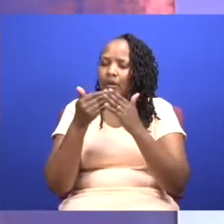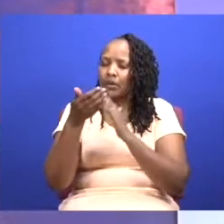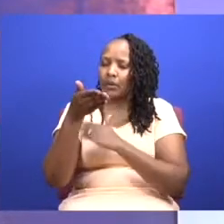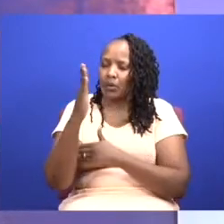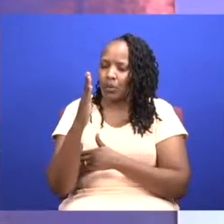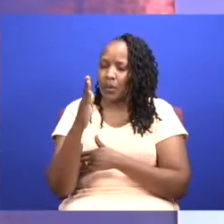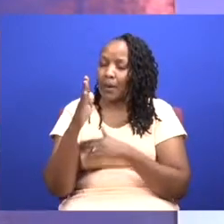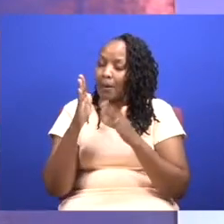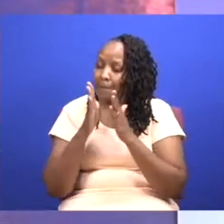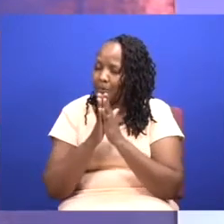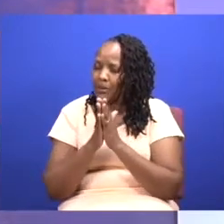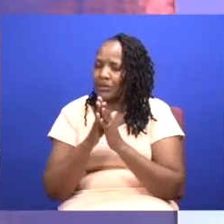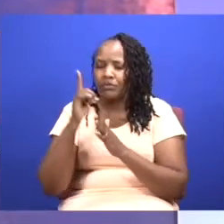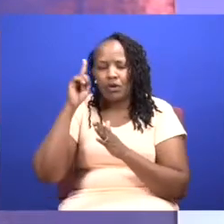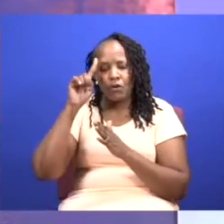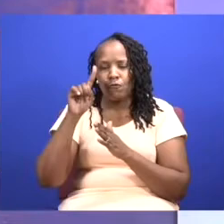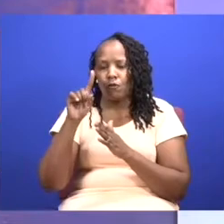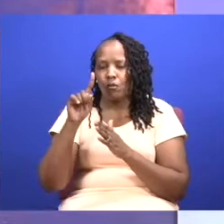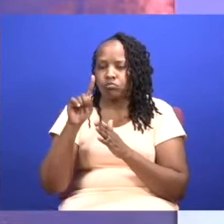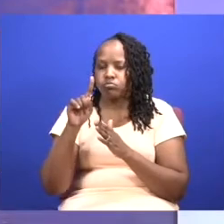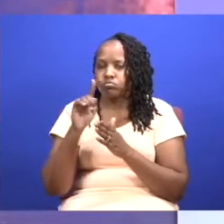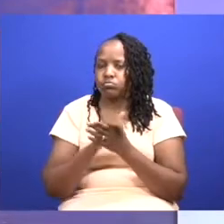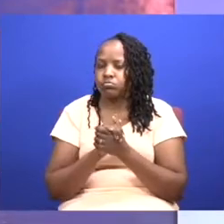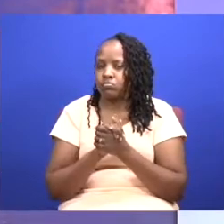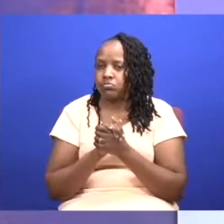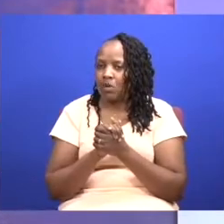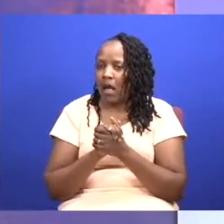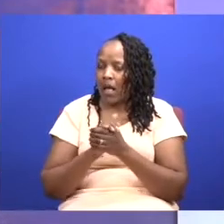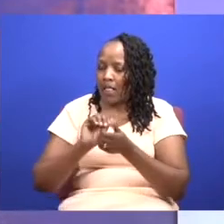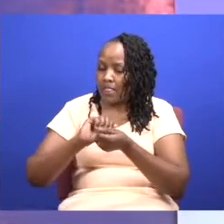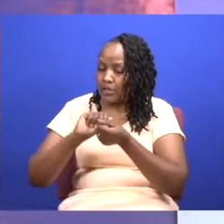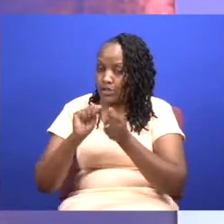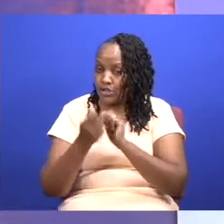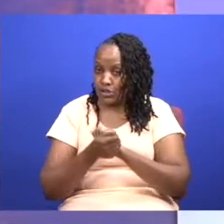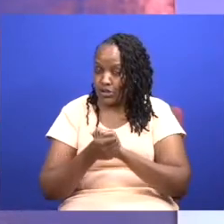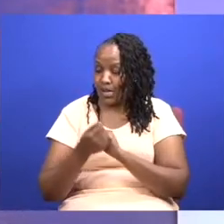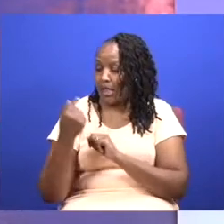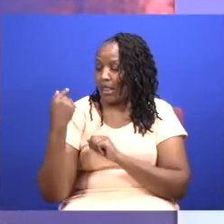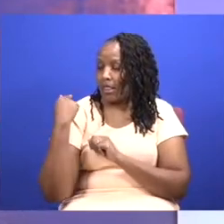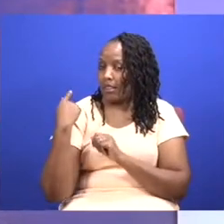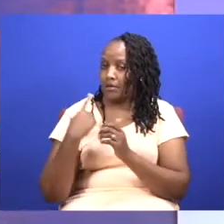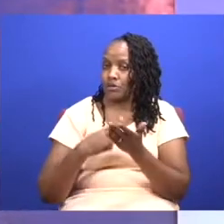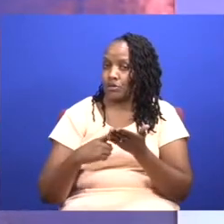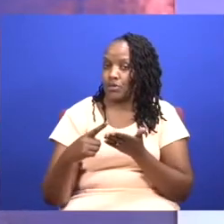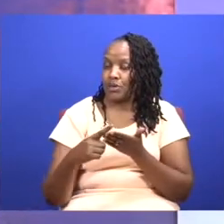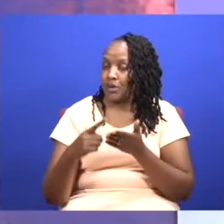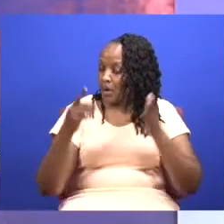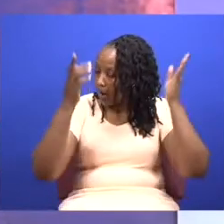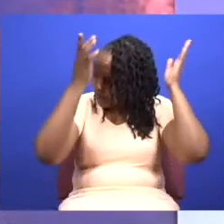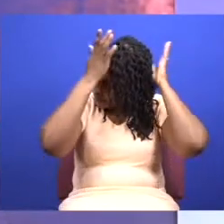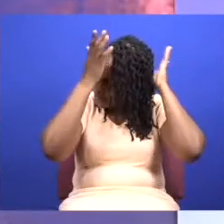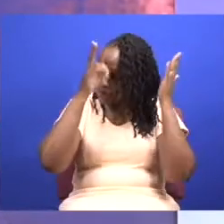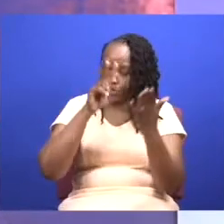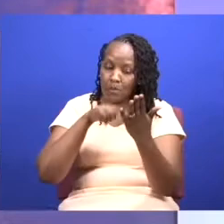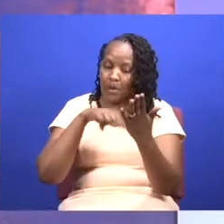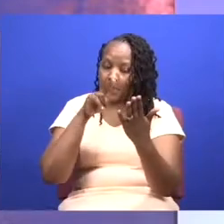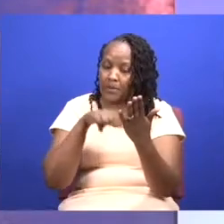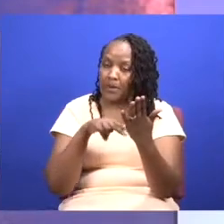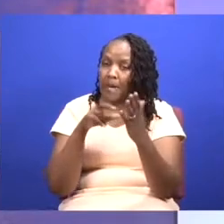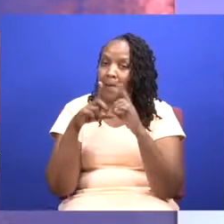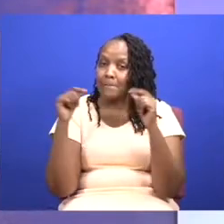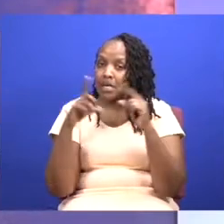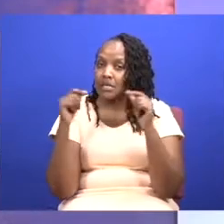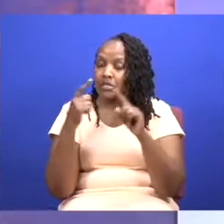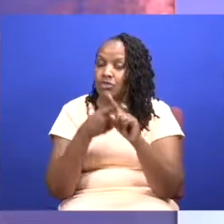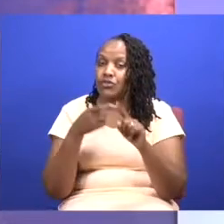God and also to pray for the transition. Last week, our bishop read a message from the Council of